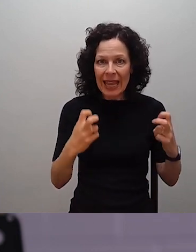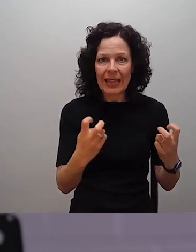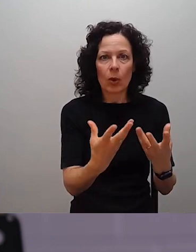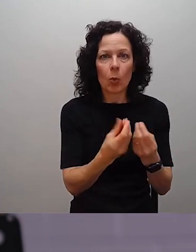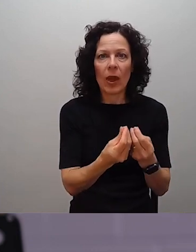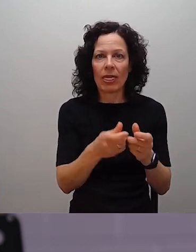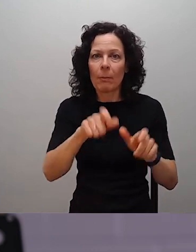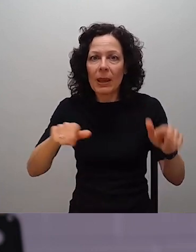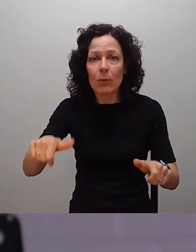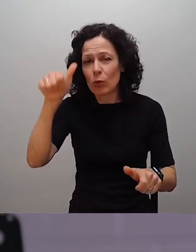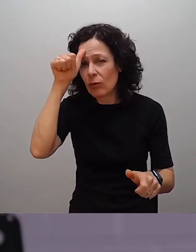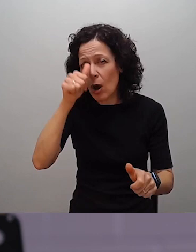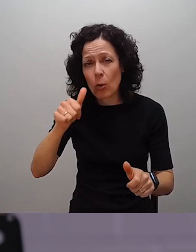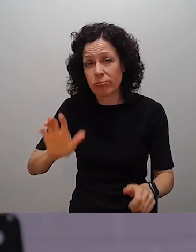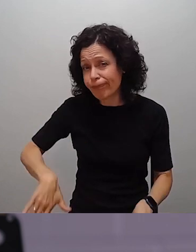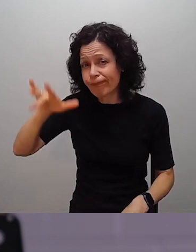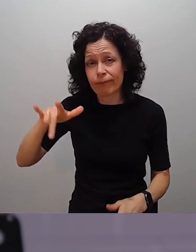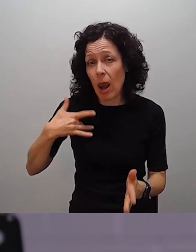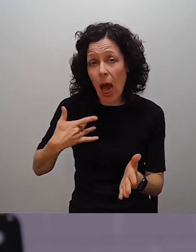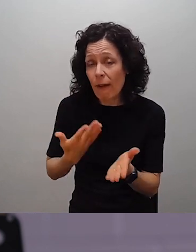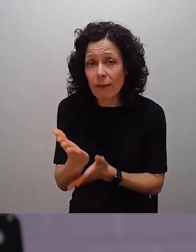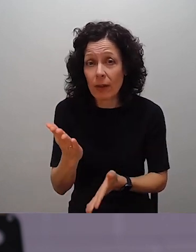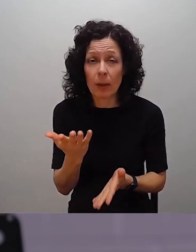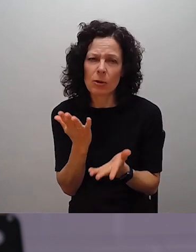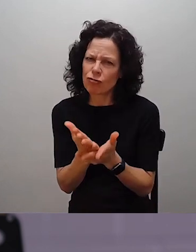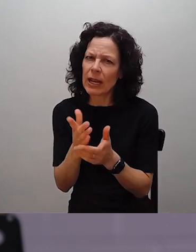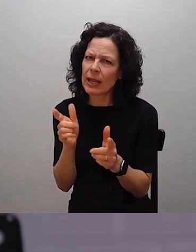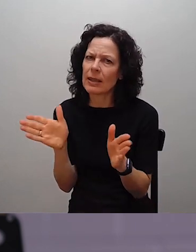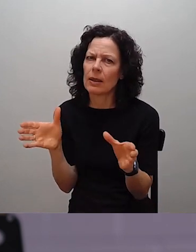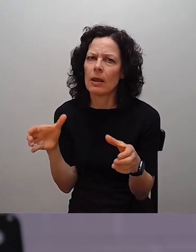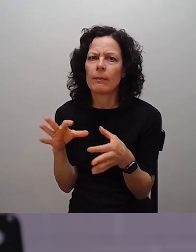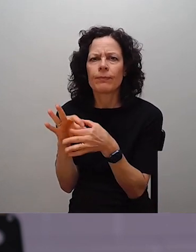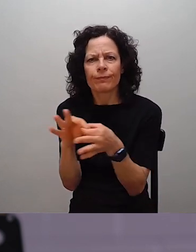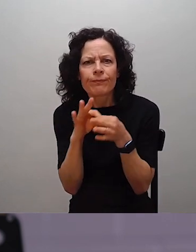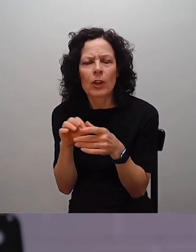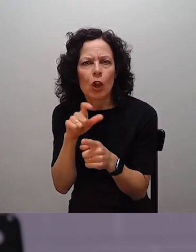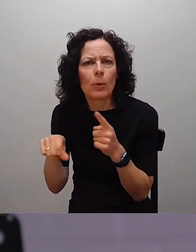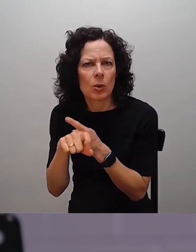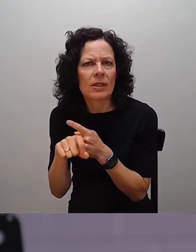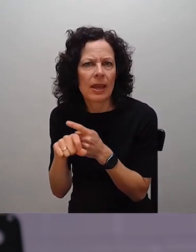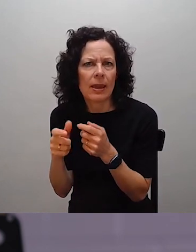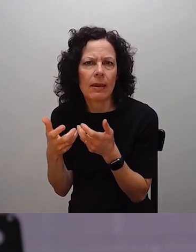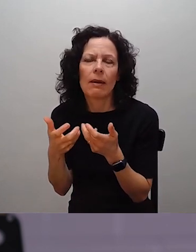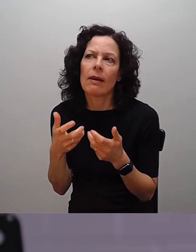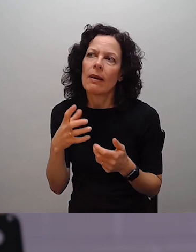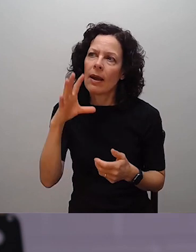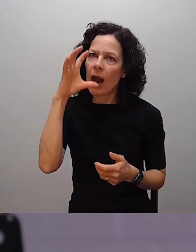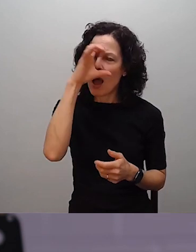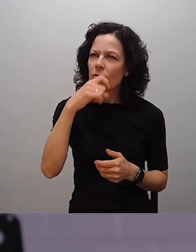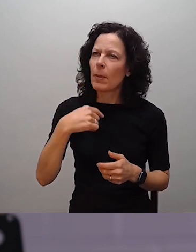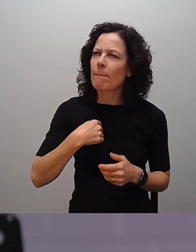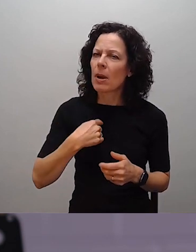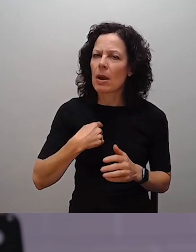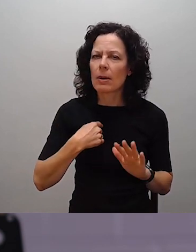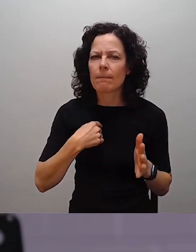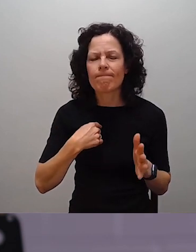with people that you've known your whole life, because it's so tight knit. And I remember there